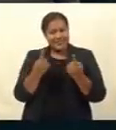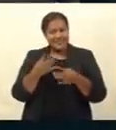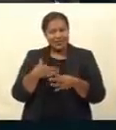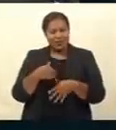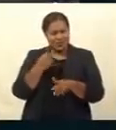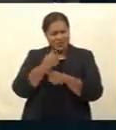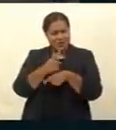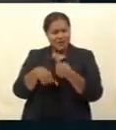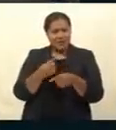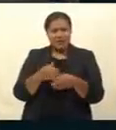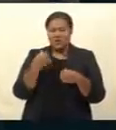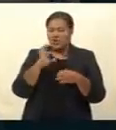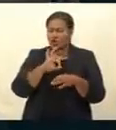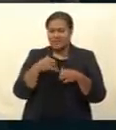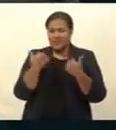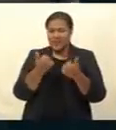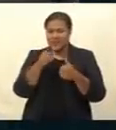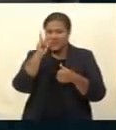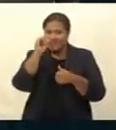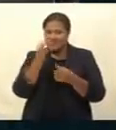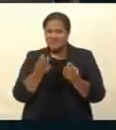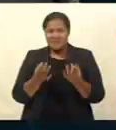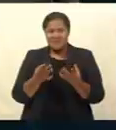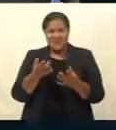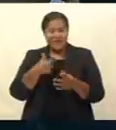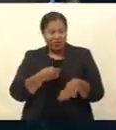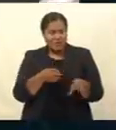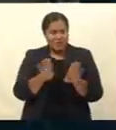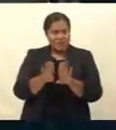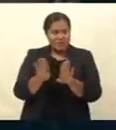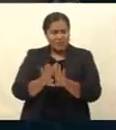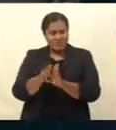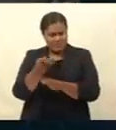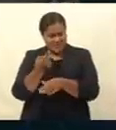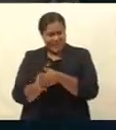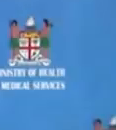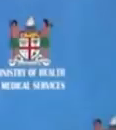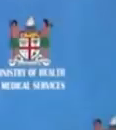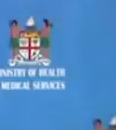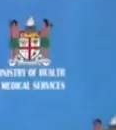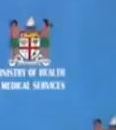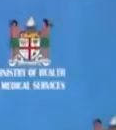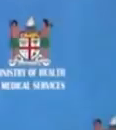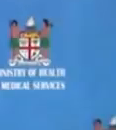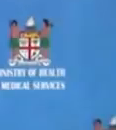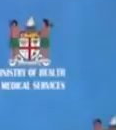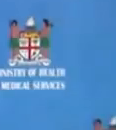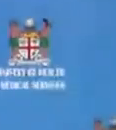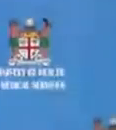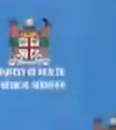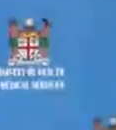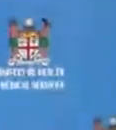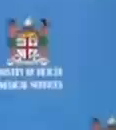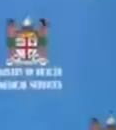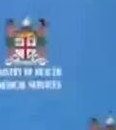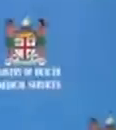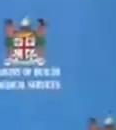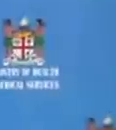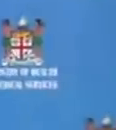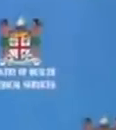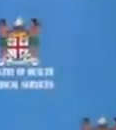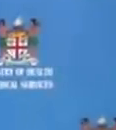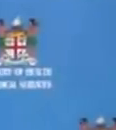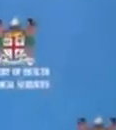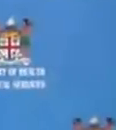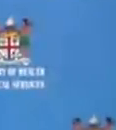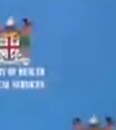highlighted is that not many Fijians were prepared for this current lockdown. And this is just specifically for the Suva-Nosori corridor. Again, a